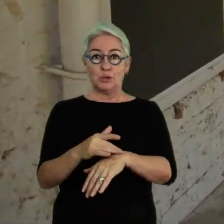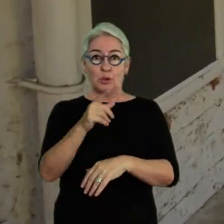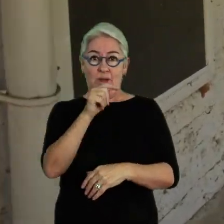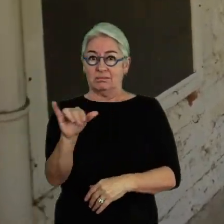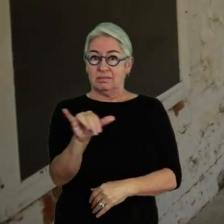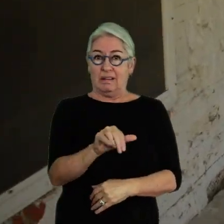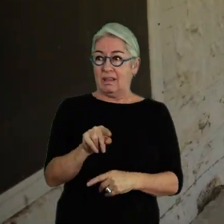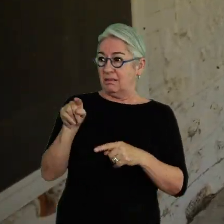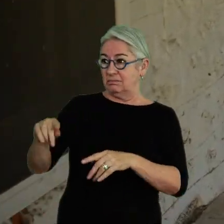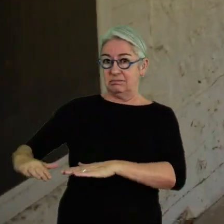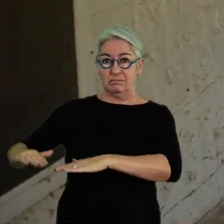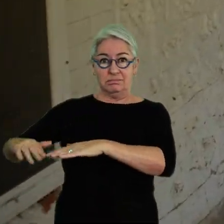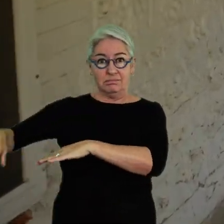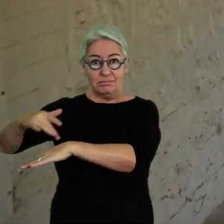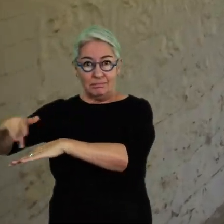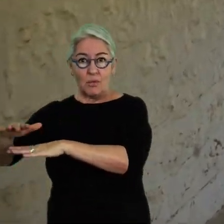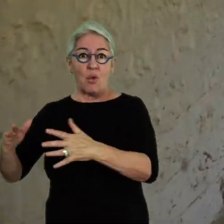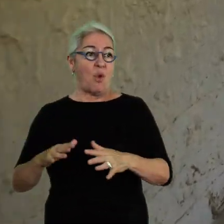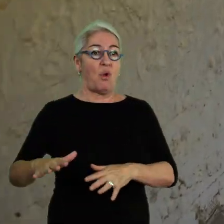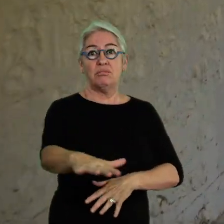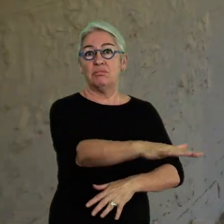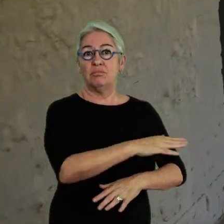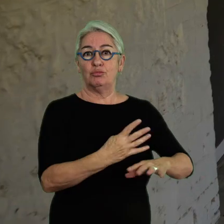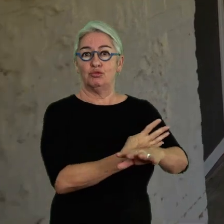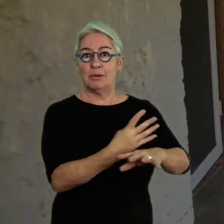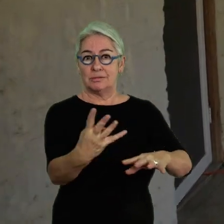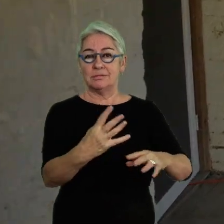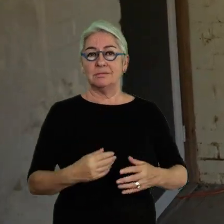Performances may take place with the audience on the porch or on the grass area.